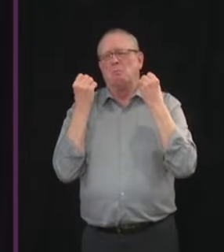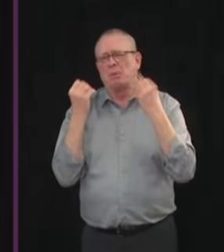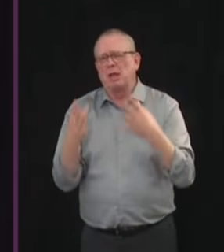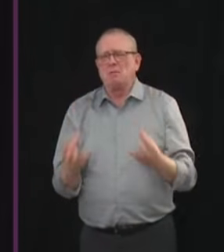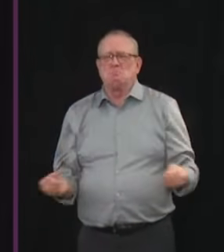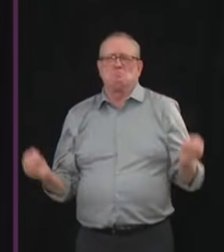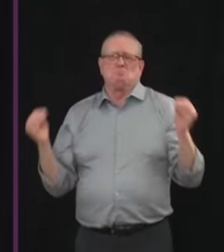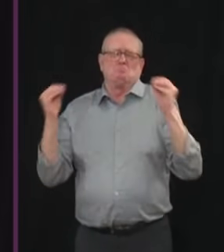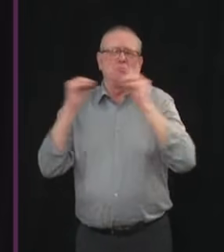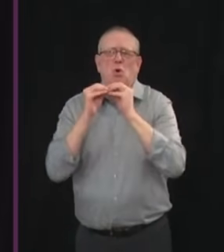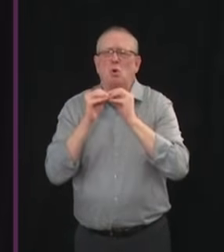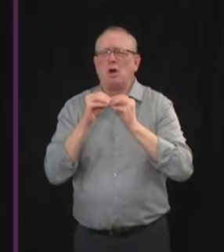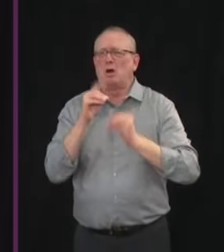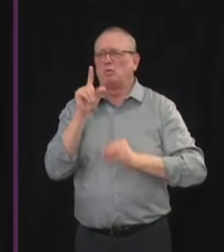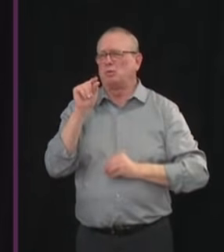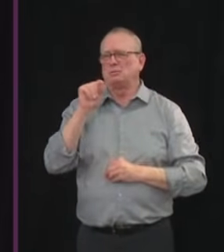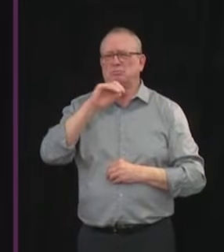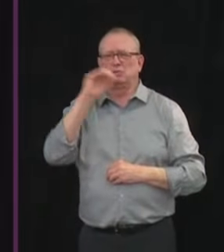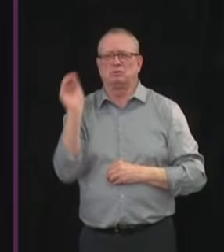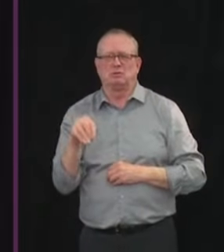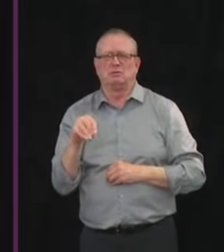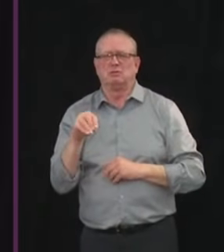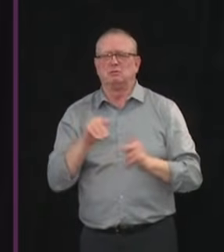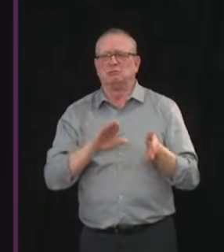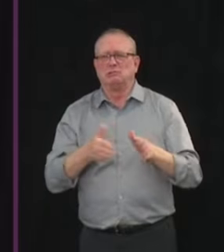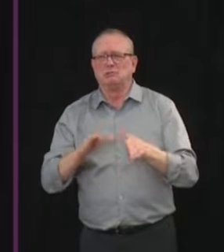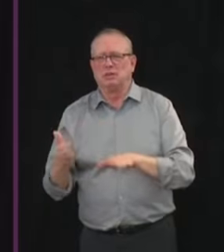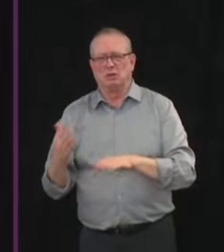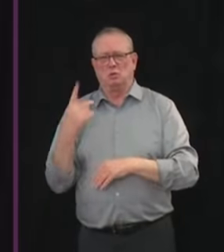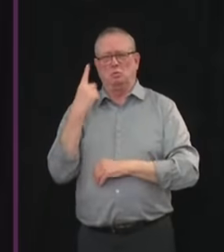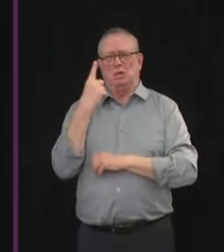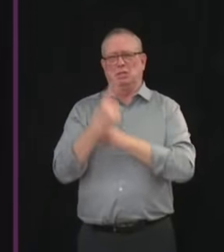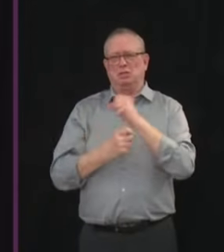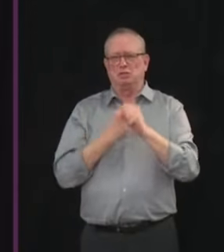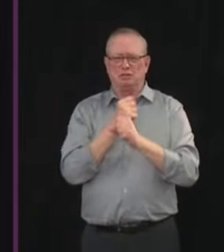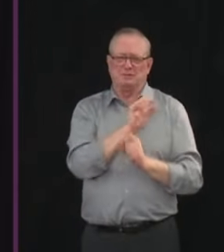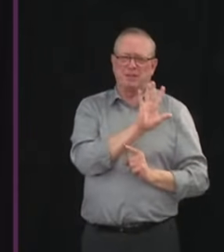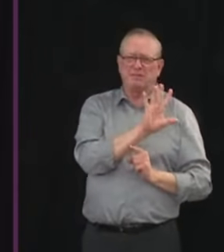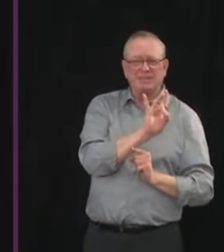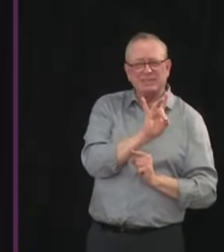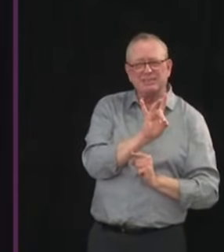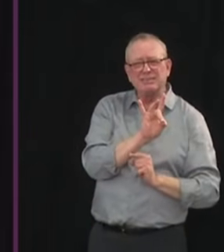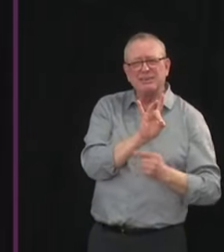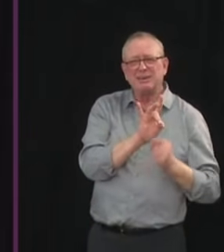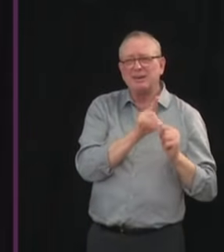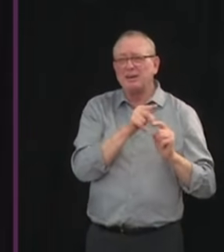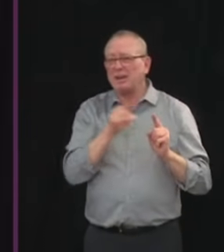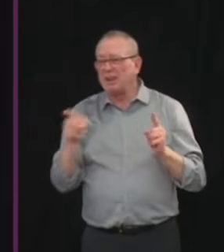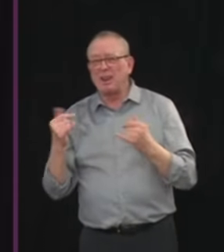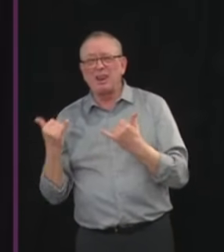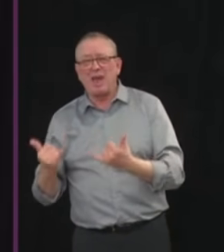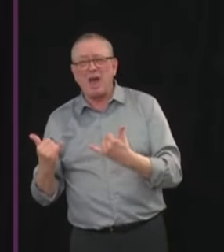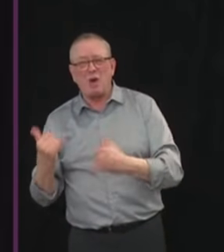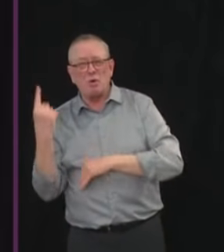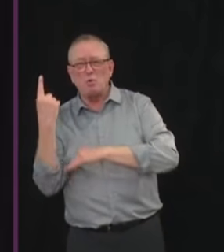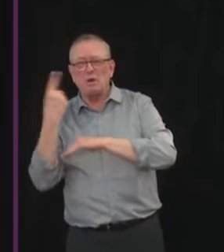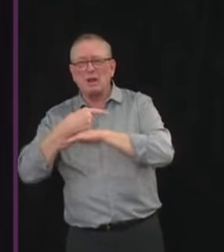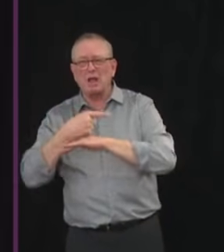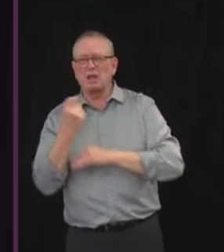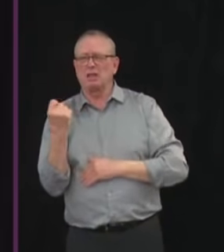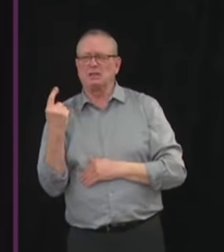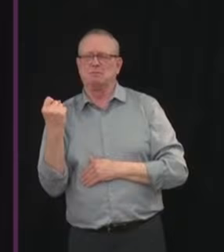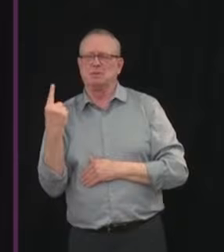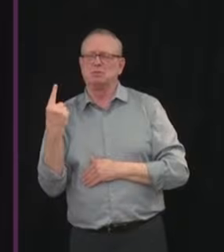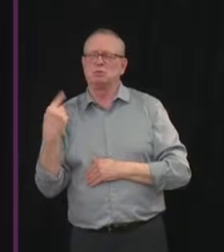almost 20% of an average full year of influenza data, should not be taken lightly. The lives lost